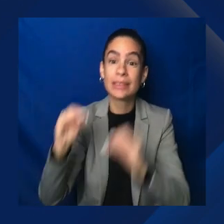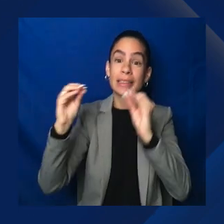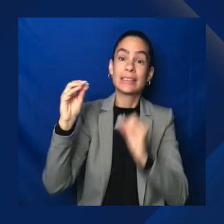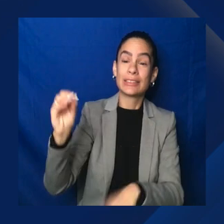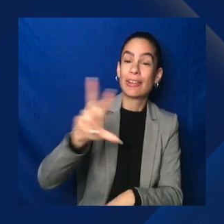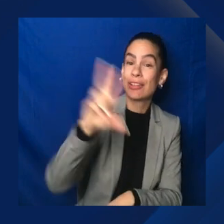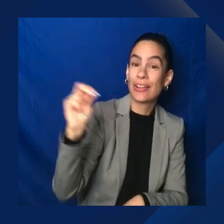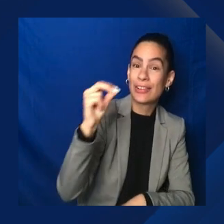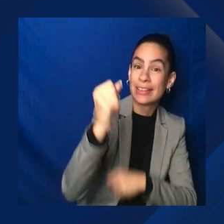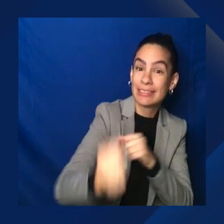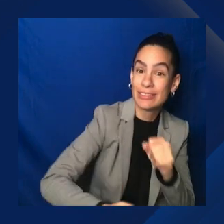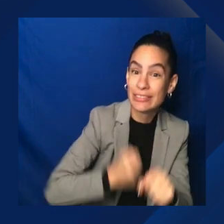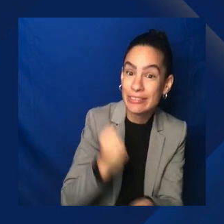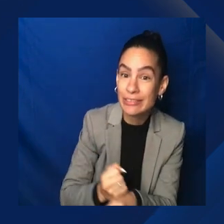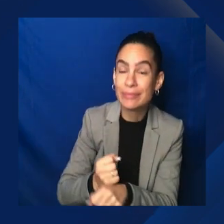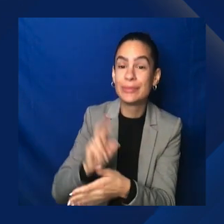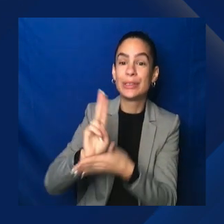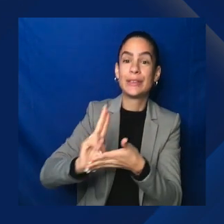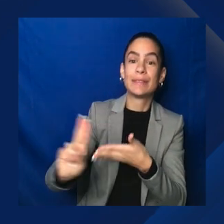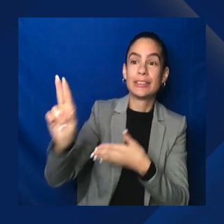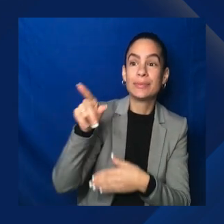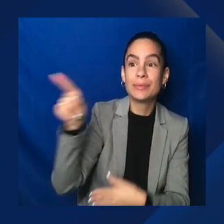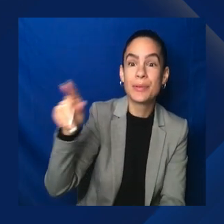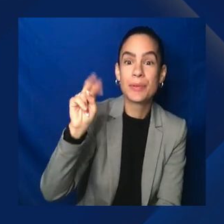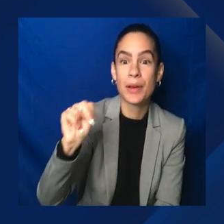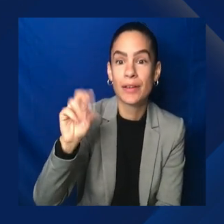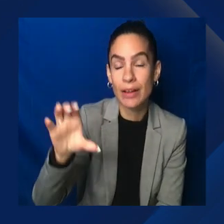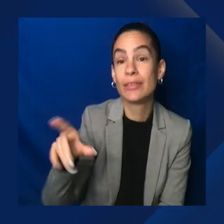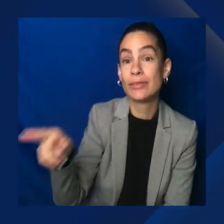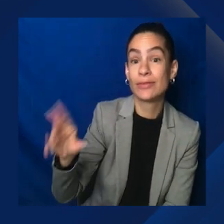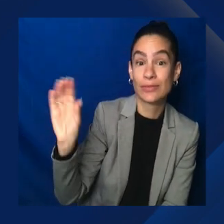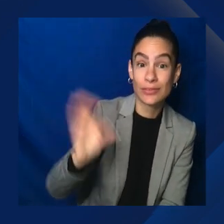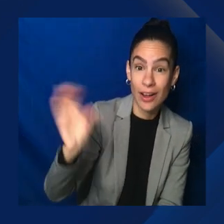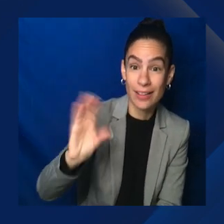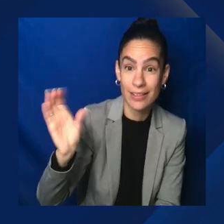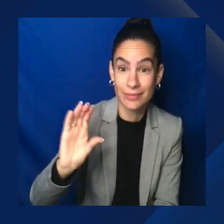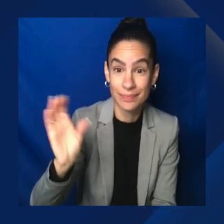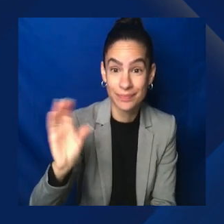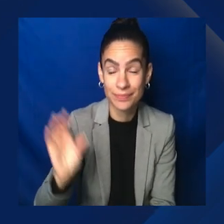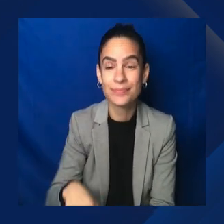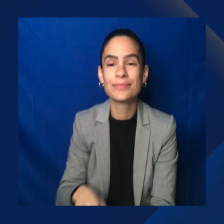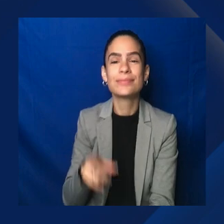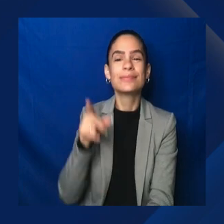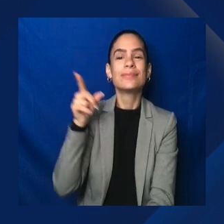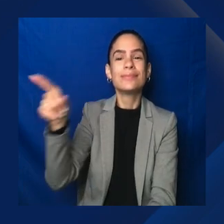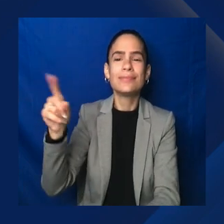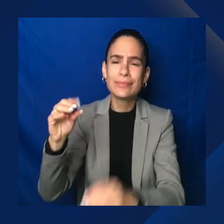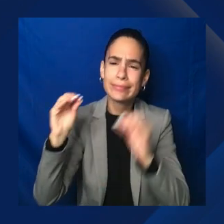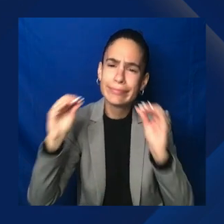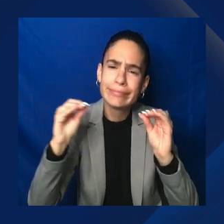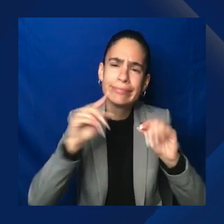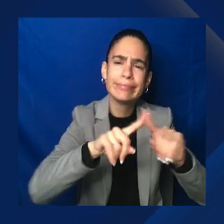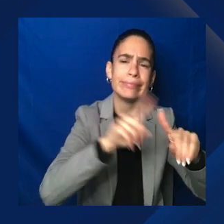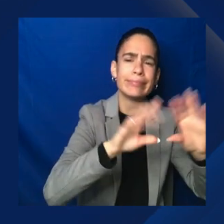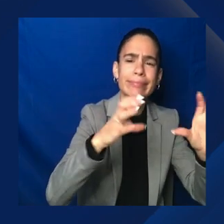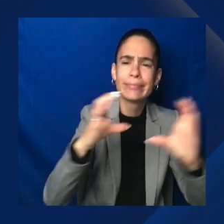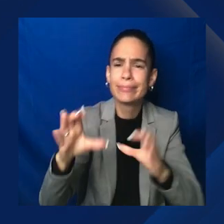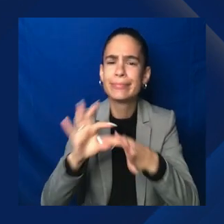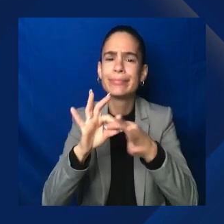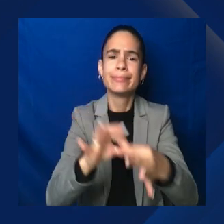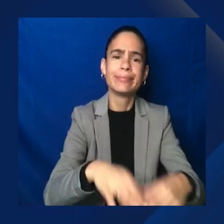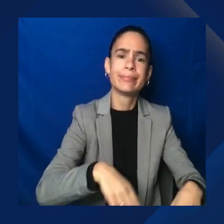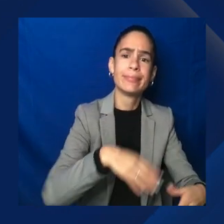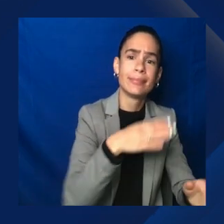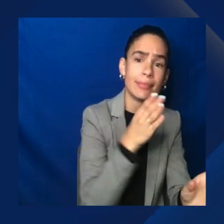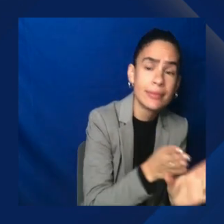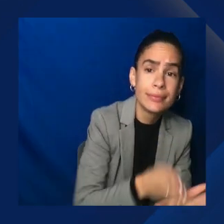North Carolina at Charlotte. Dr. Newman has also taught courses on psychiatric mental health nursing, as well as a